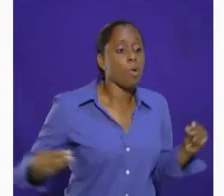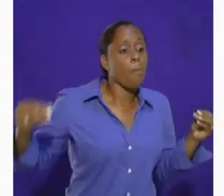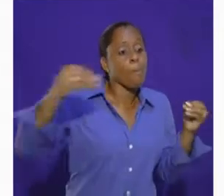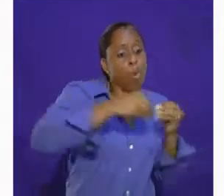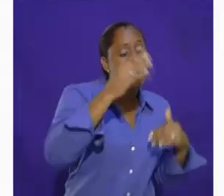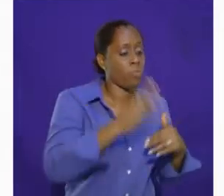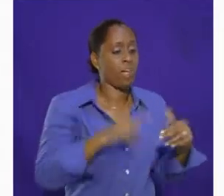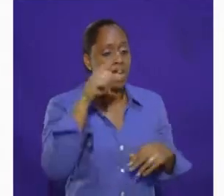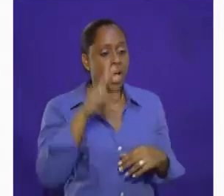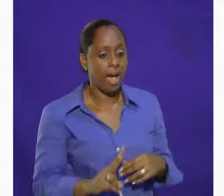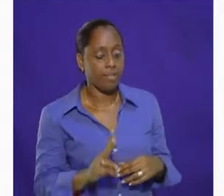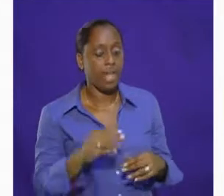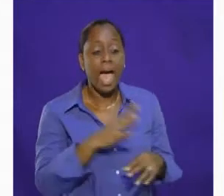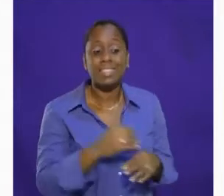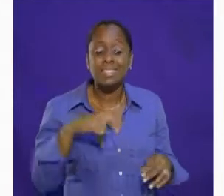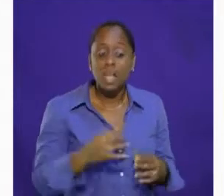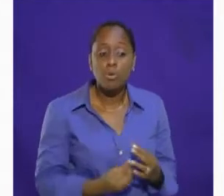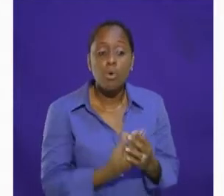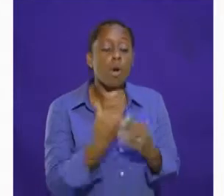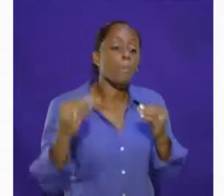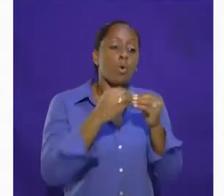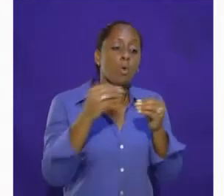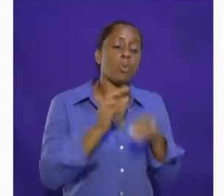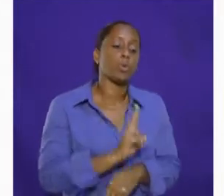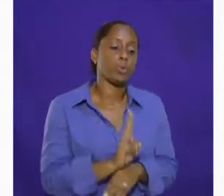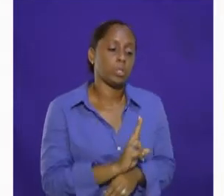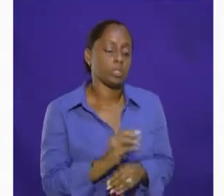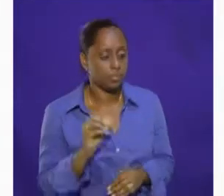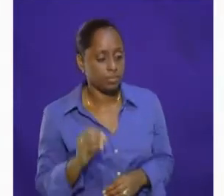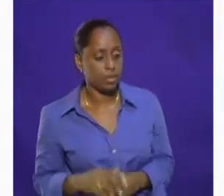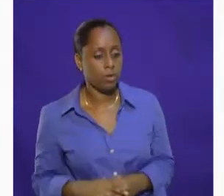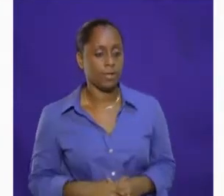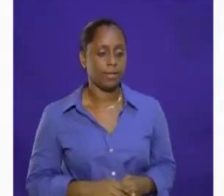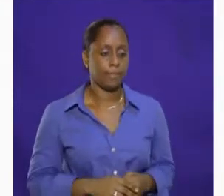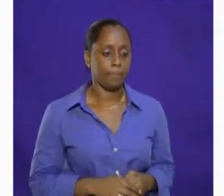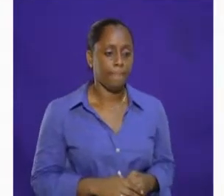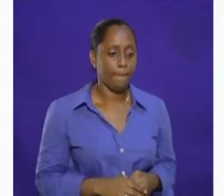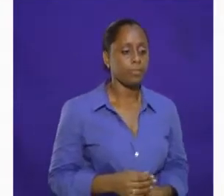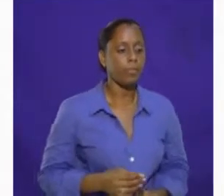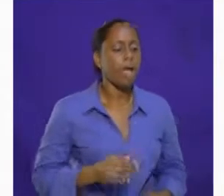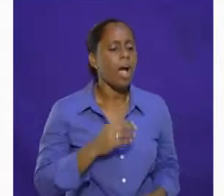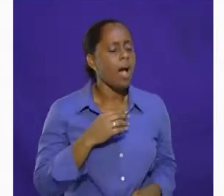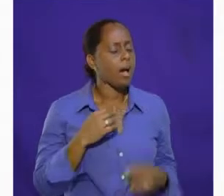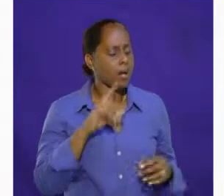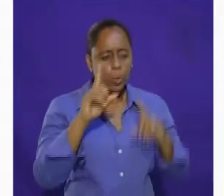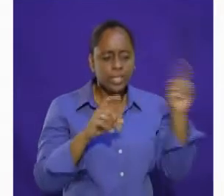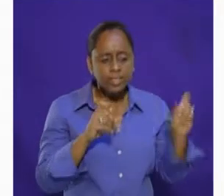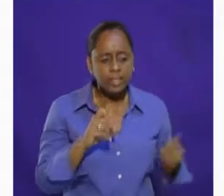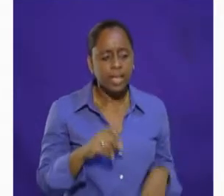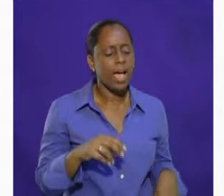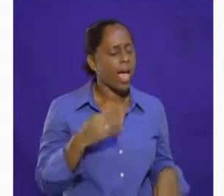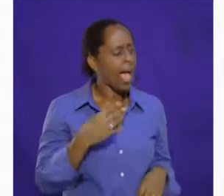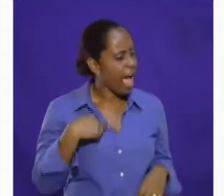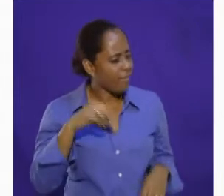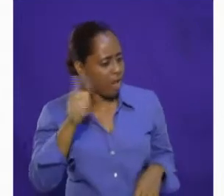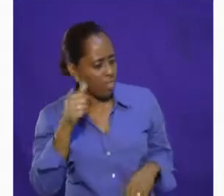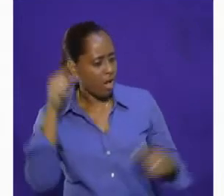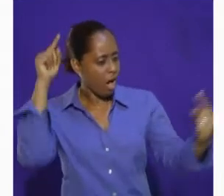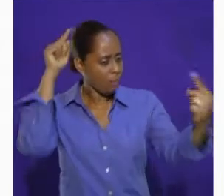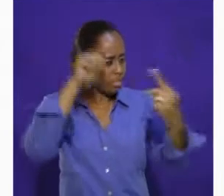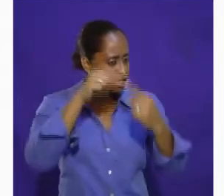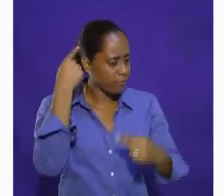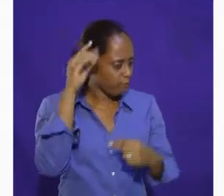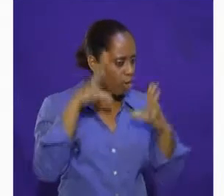capacity is exceeded and overuse is still growing. Are other objectives of the Convention